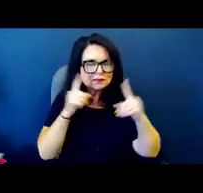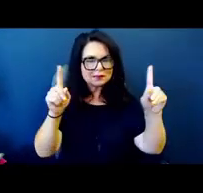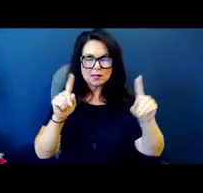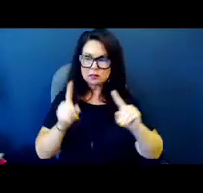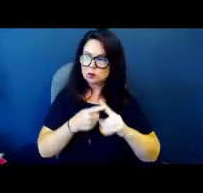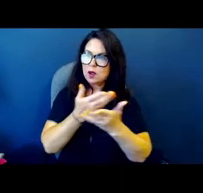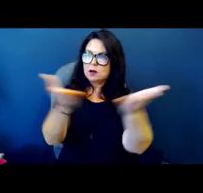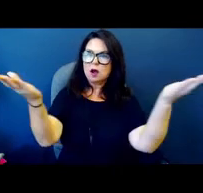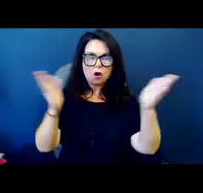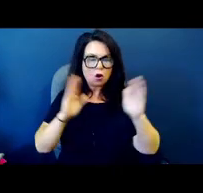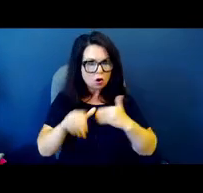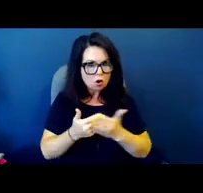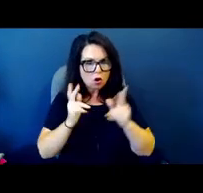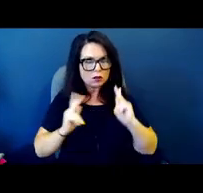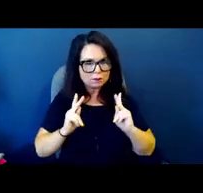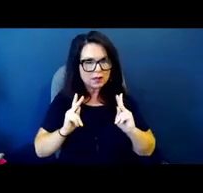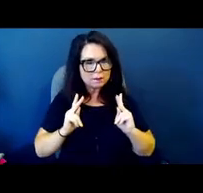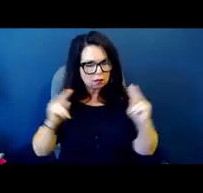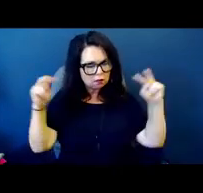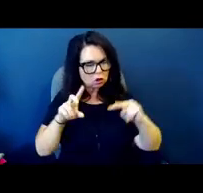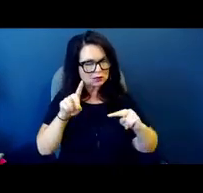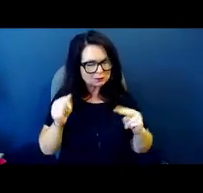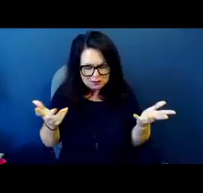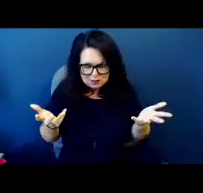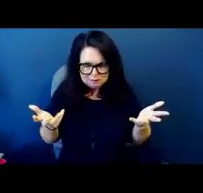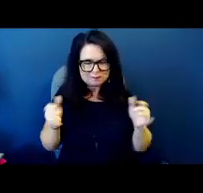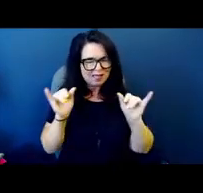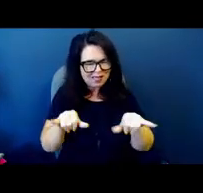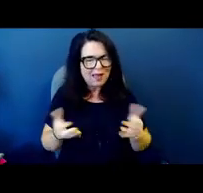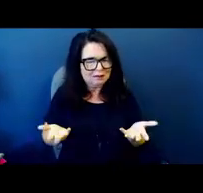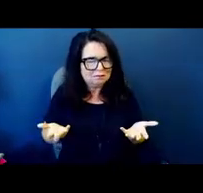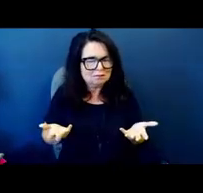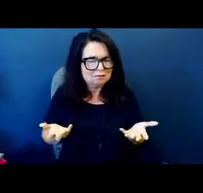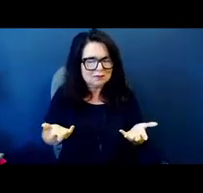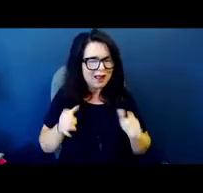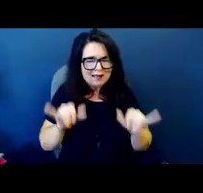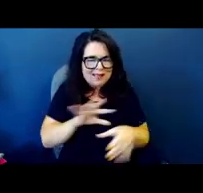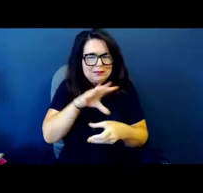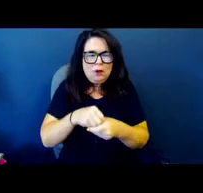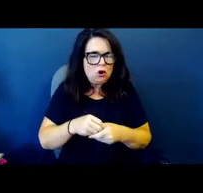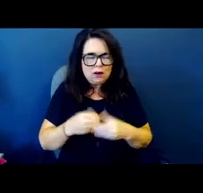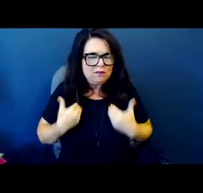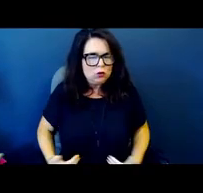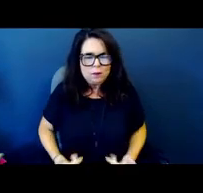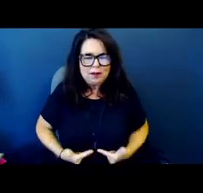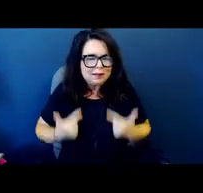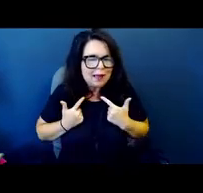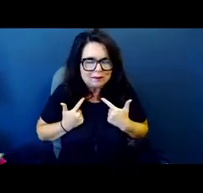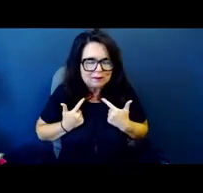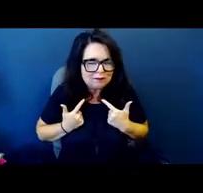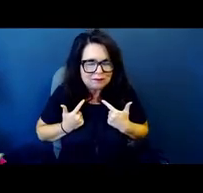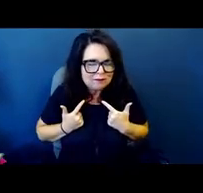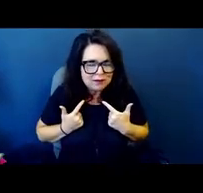disability as what it is, which is an inherent part of the human experience. So it's no